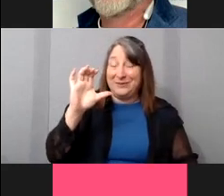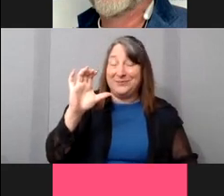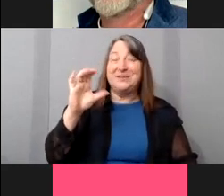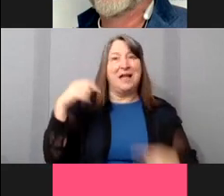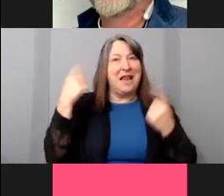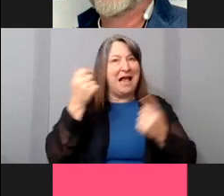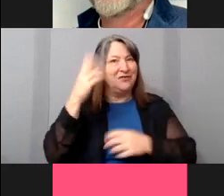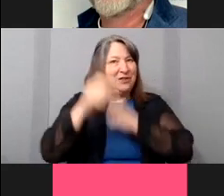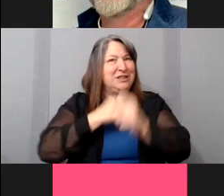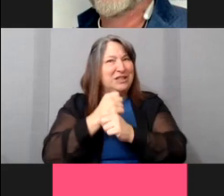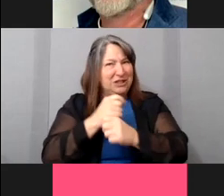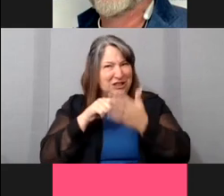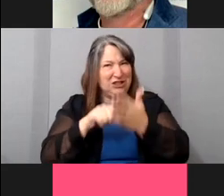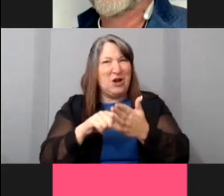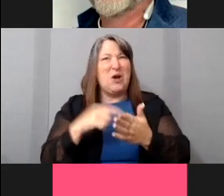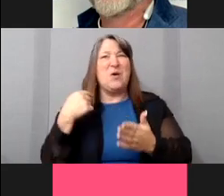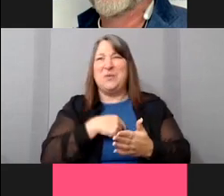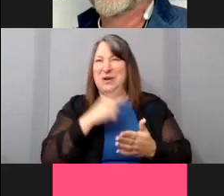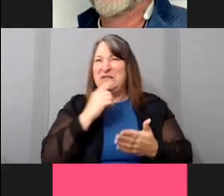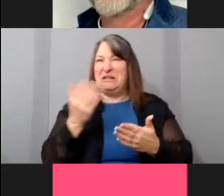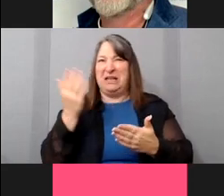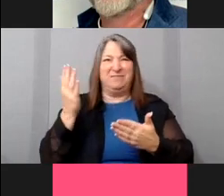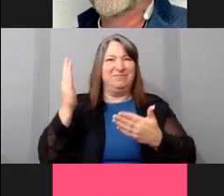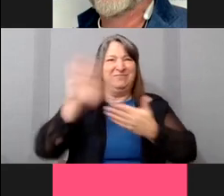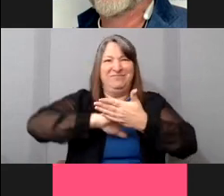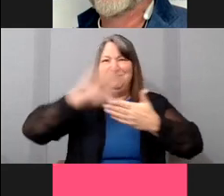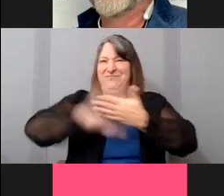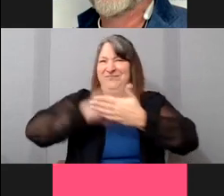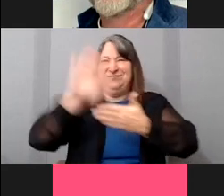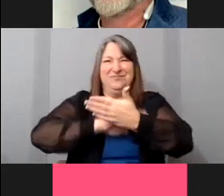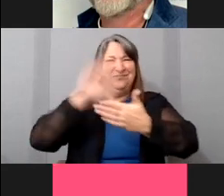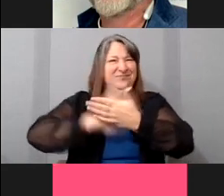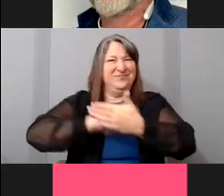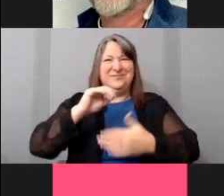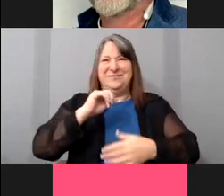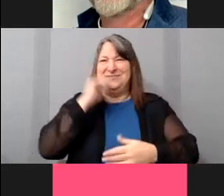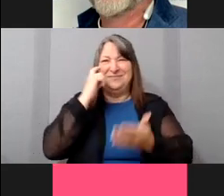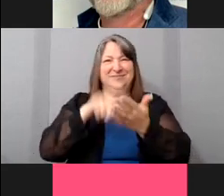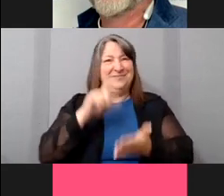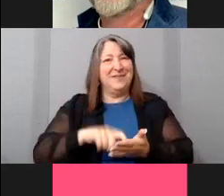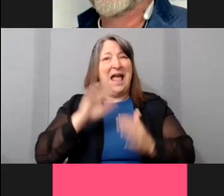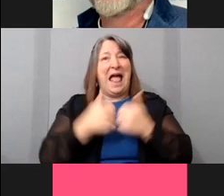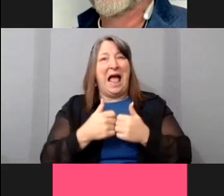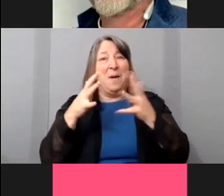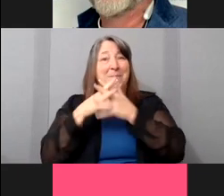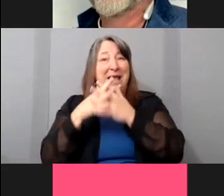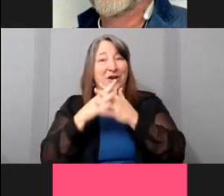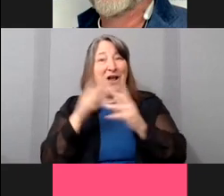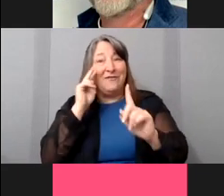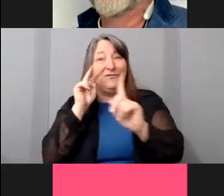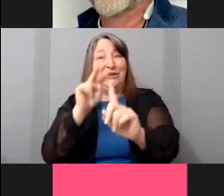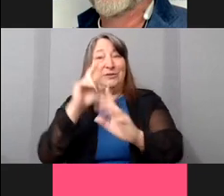some blind spots that white America has around how it views its role in relation to people of color. And I